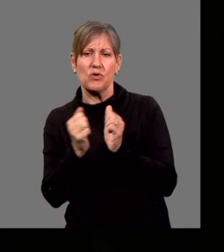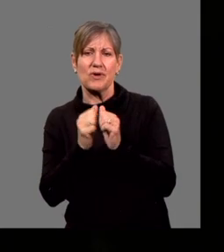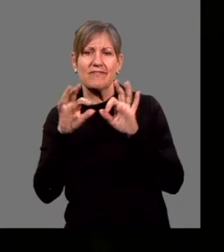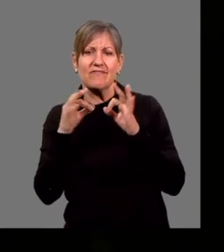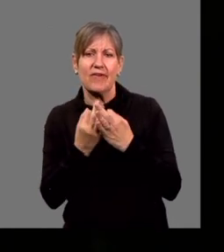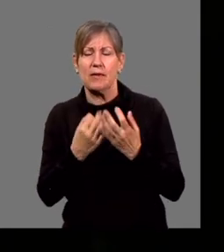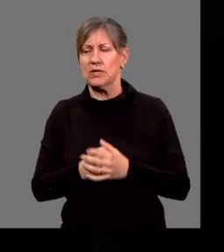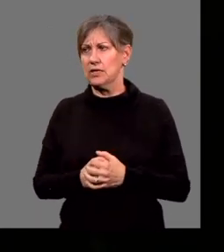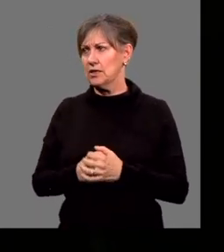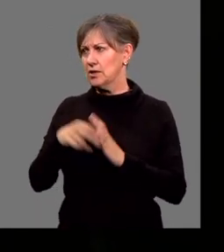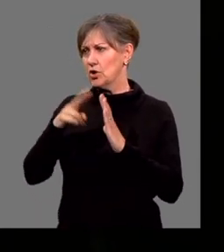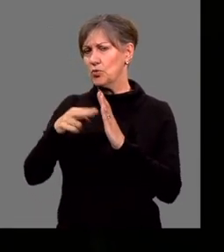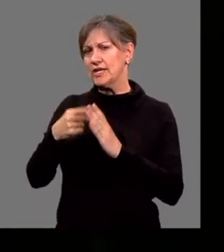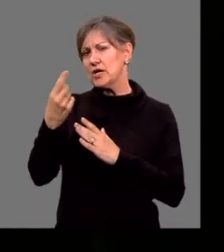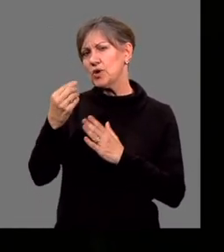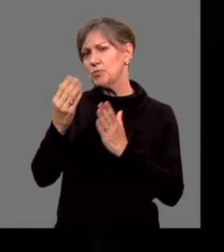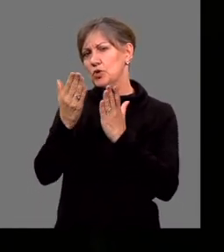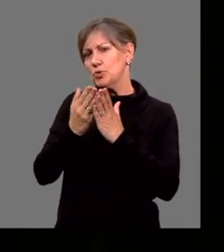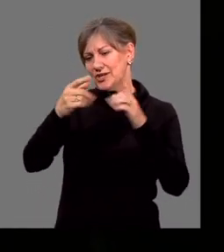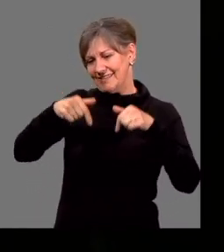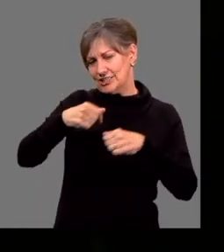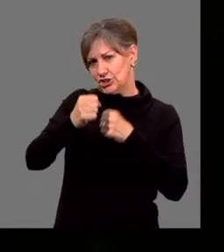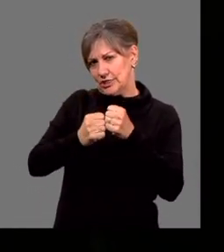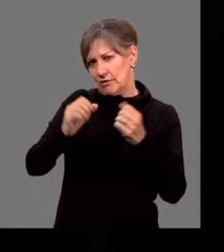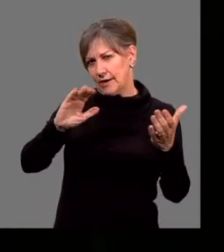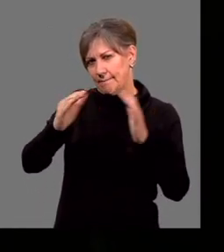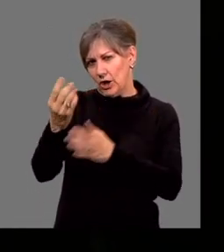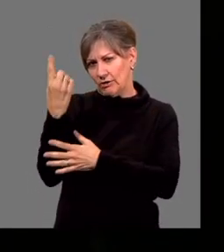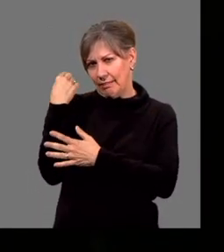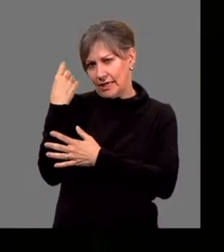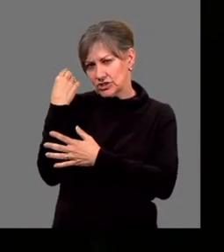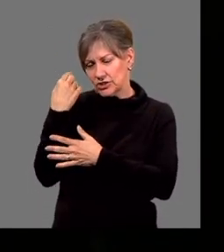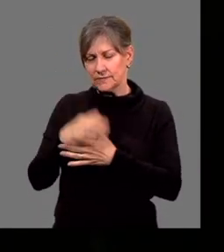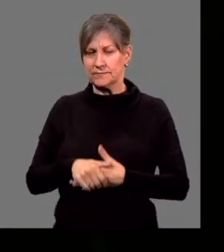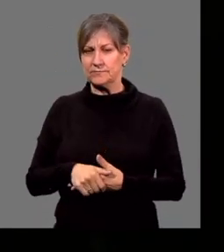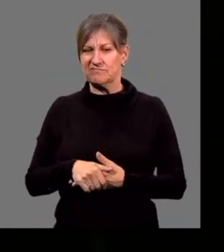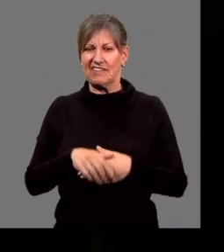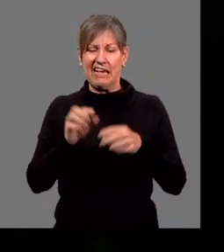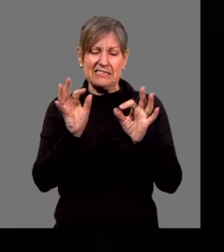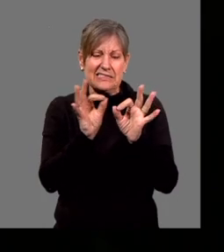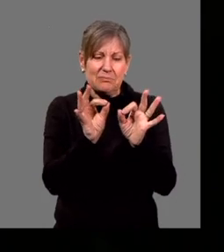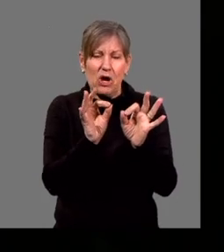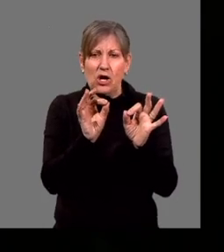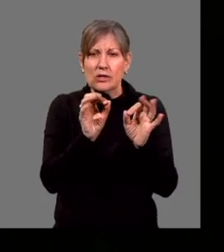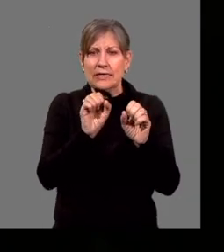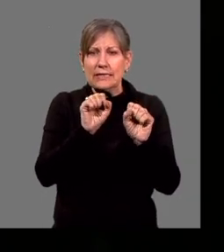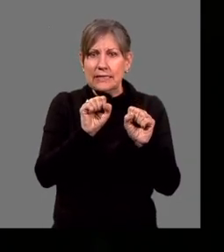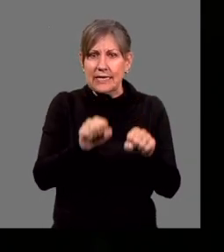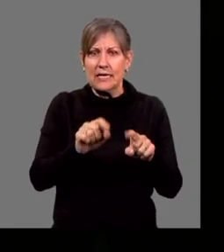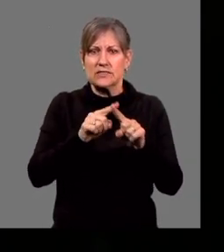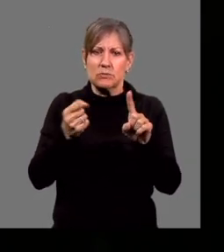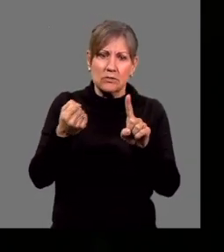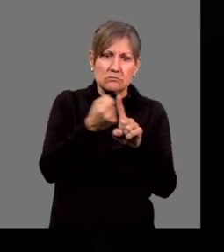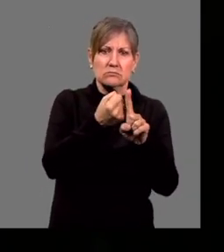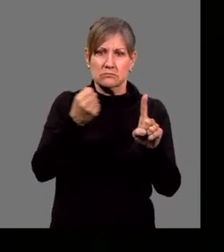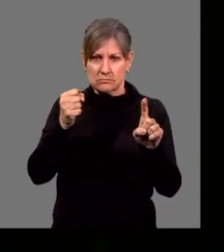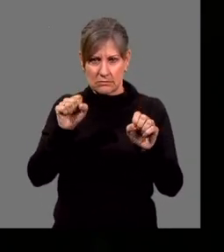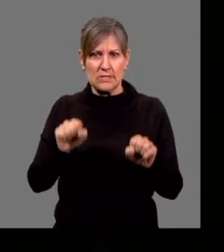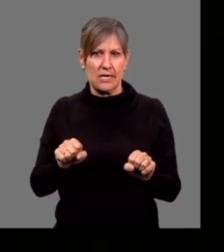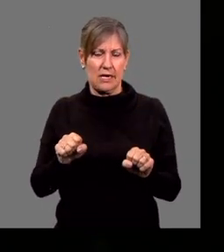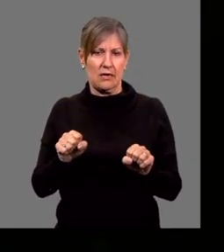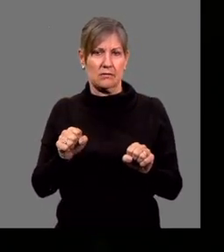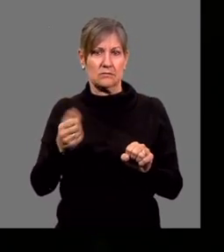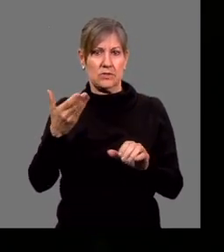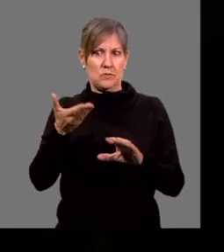family, reading one more book this year than I did last year. These things, while they are small, have a huge impact.